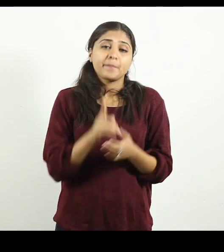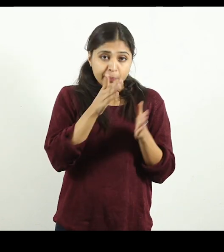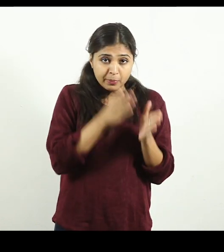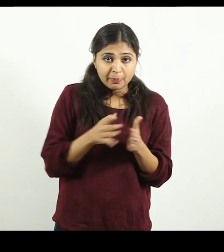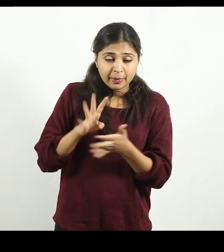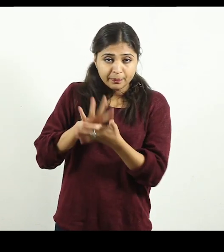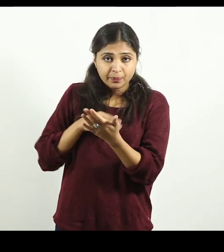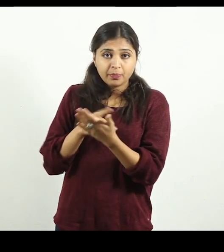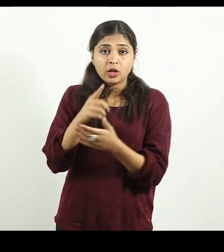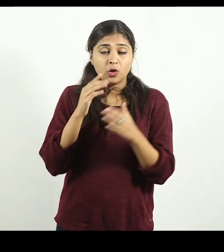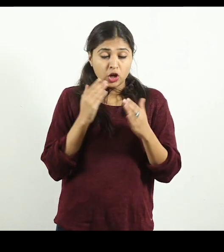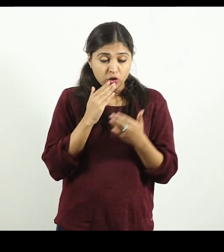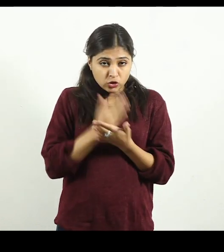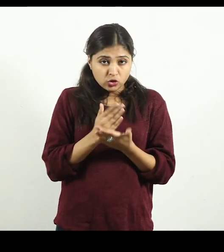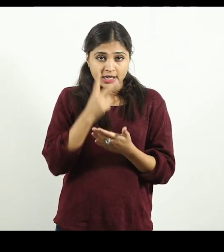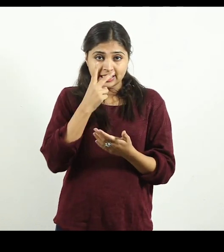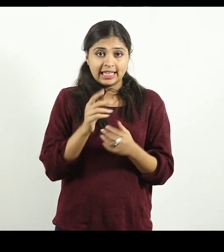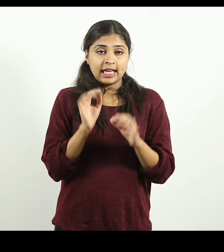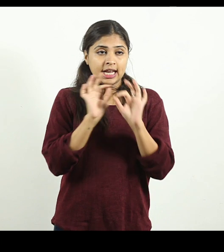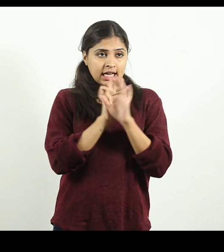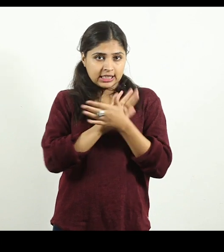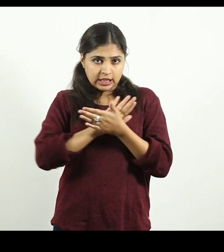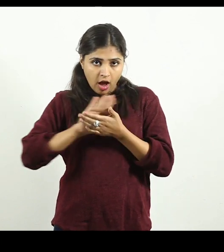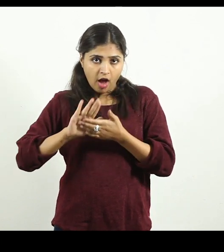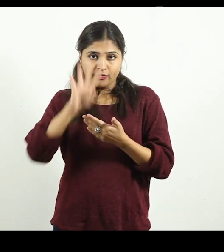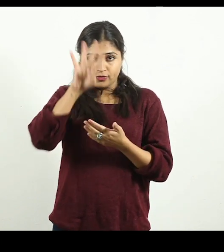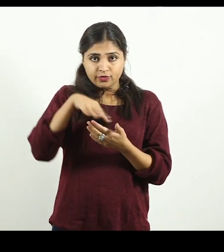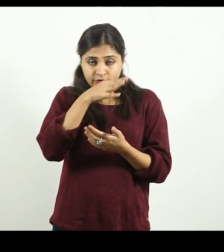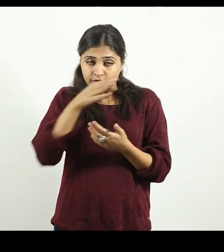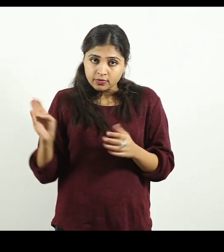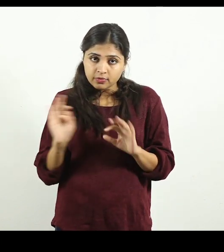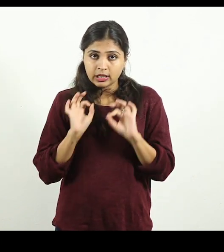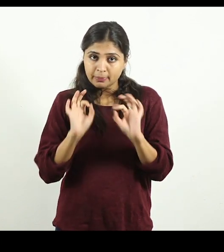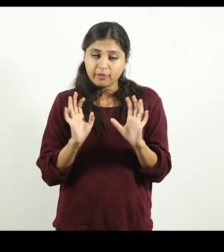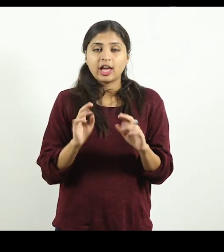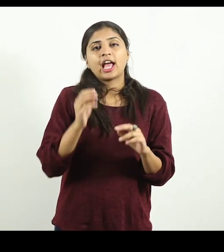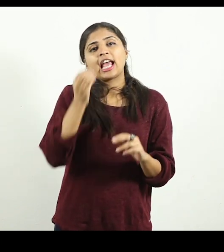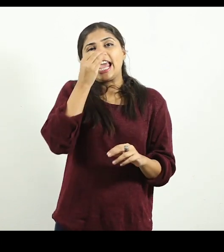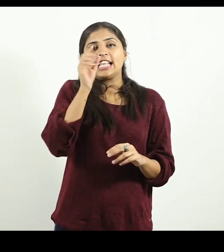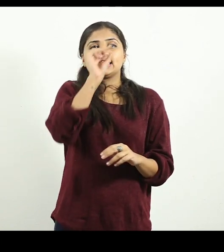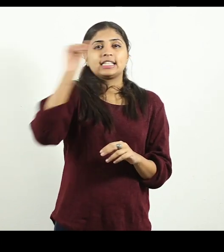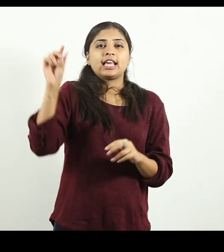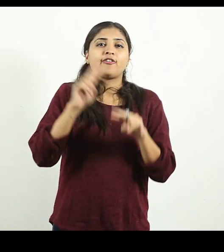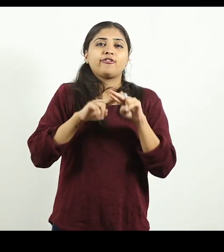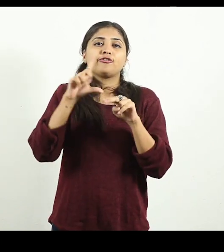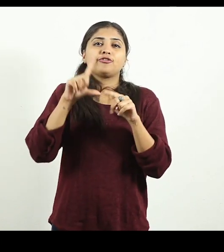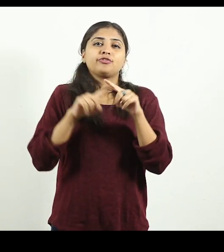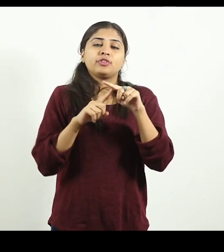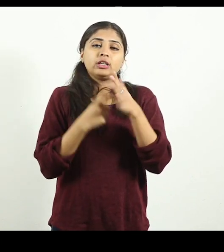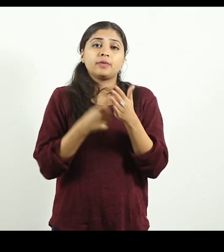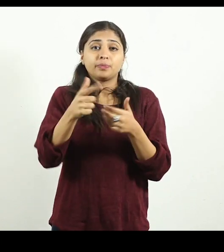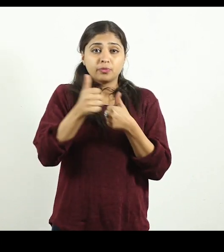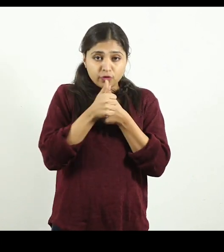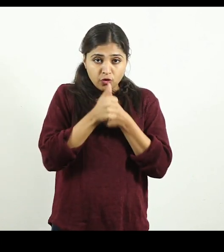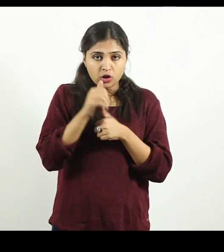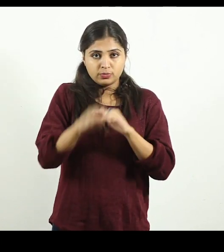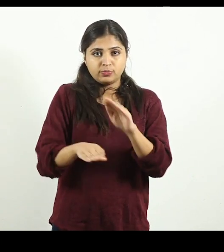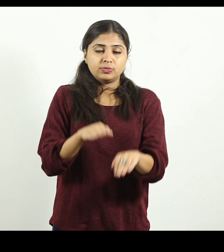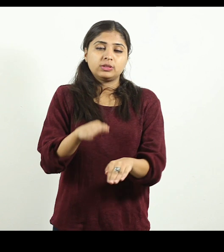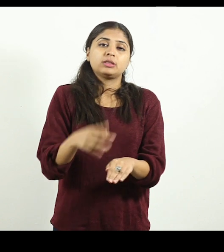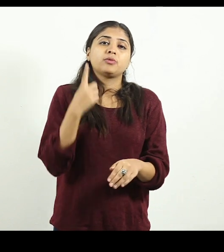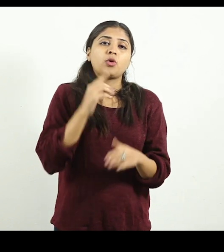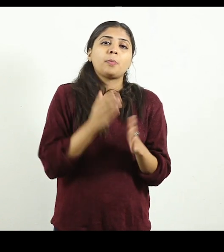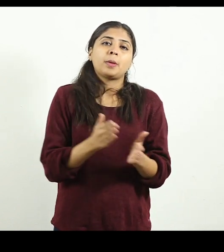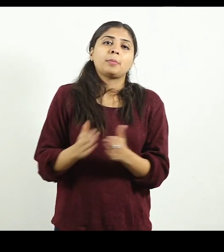Preparing to filter. Ensure the data in your worksheet is neat and tidy and you will find filtering easy. Use